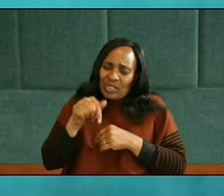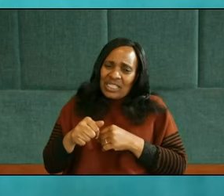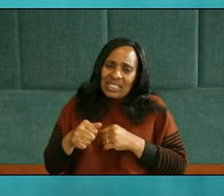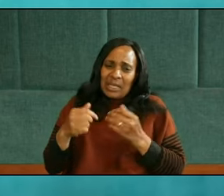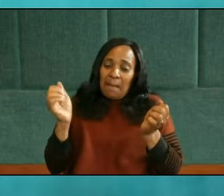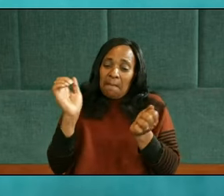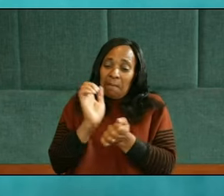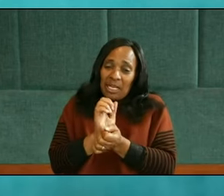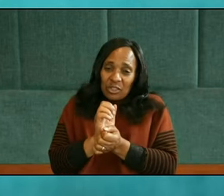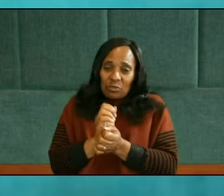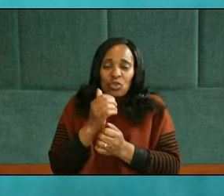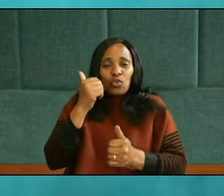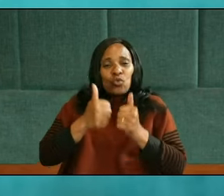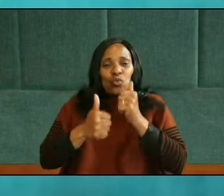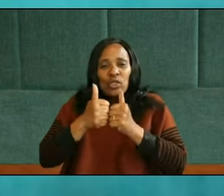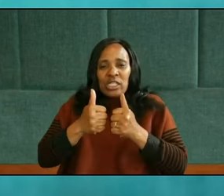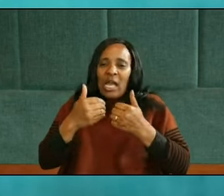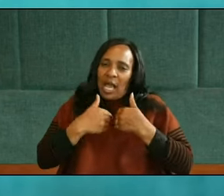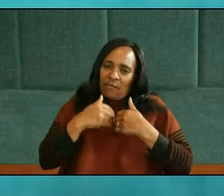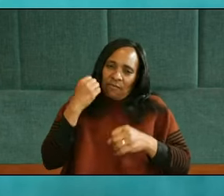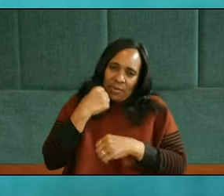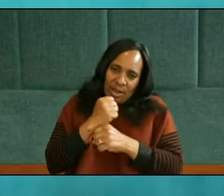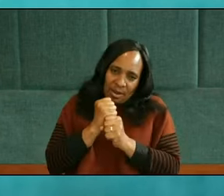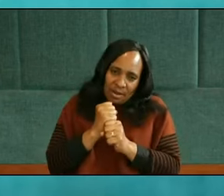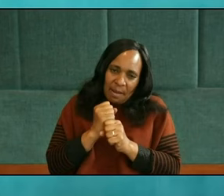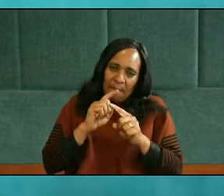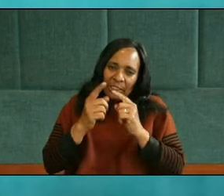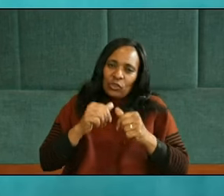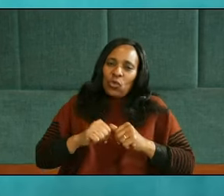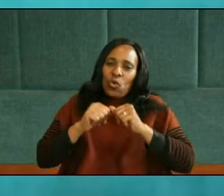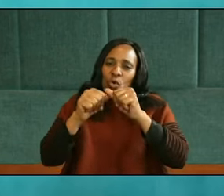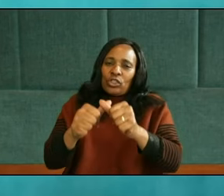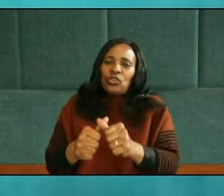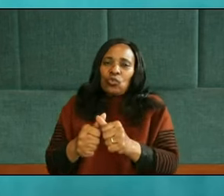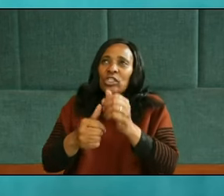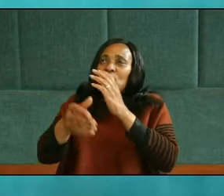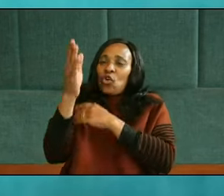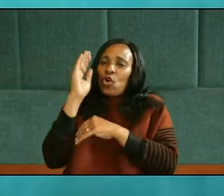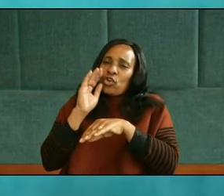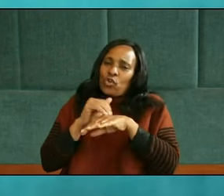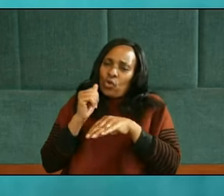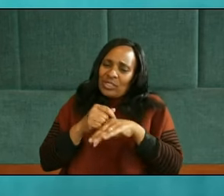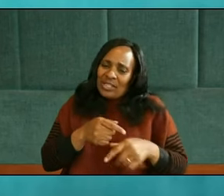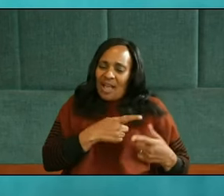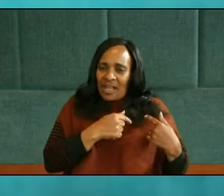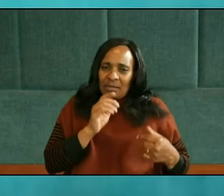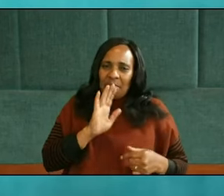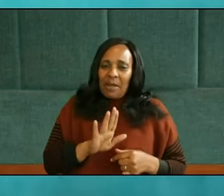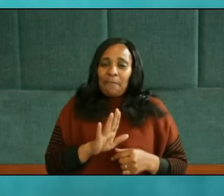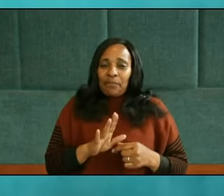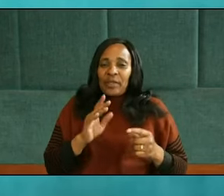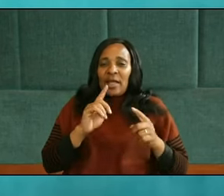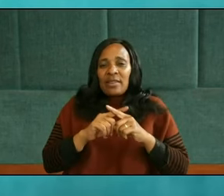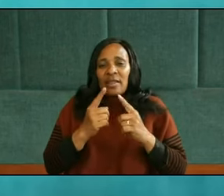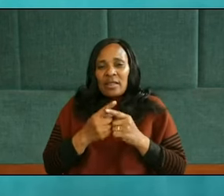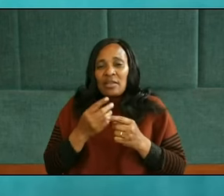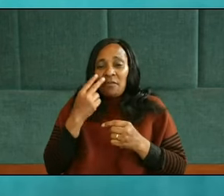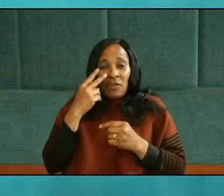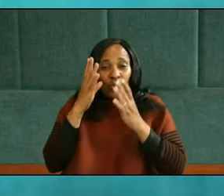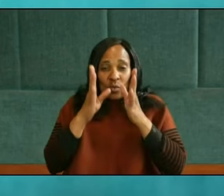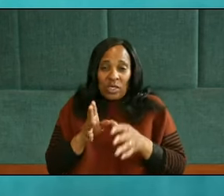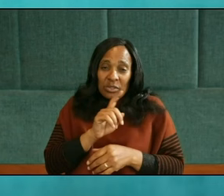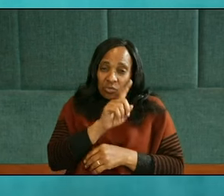consequences of the things I have done. But still, God calls him a man after his own heart. So I'd like to pose this to the viewers,